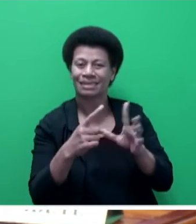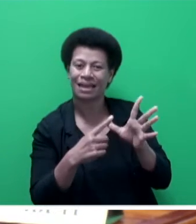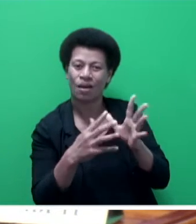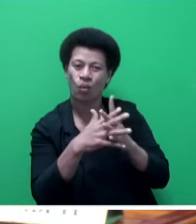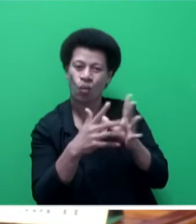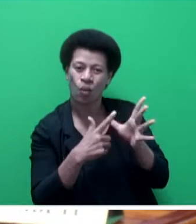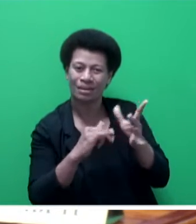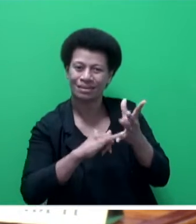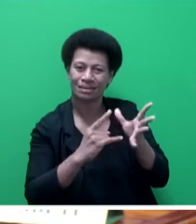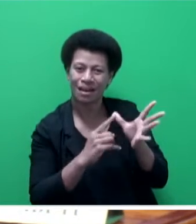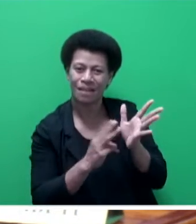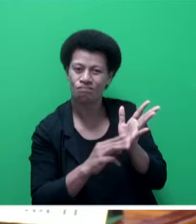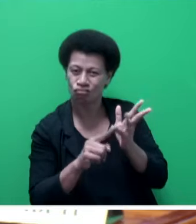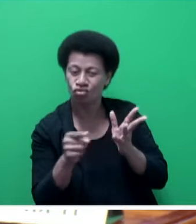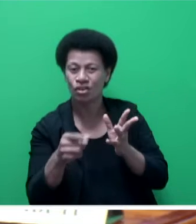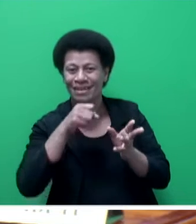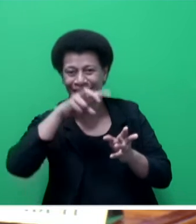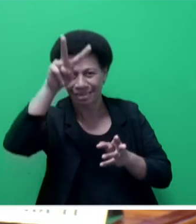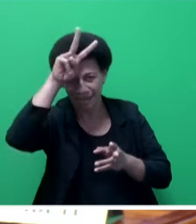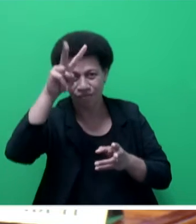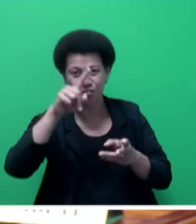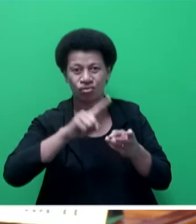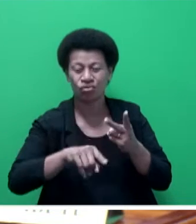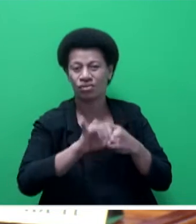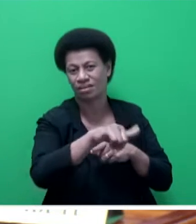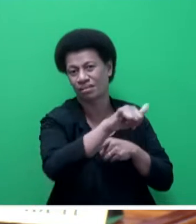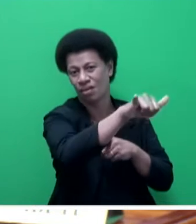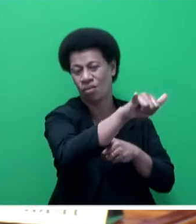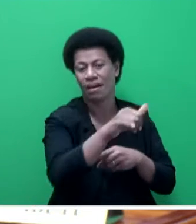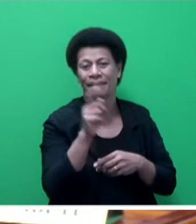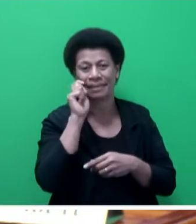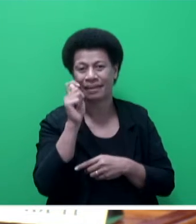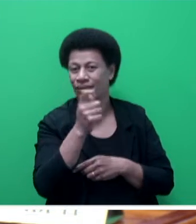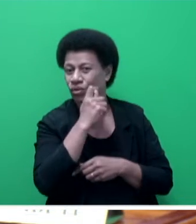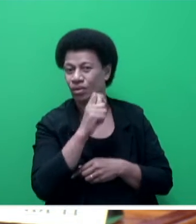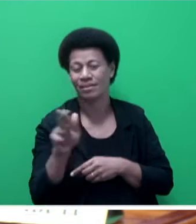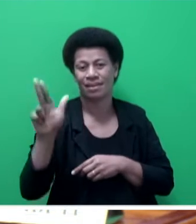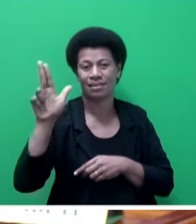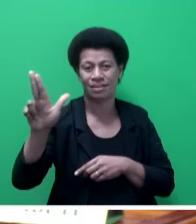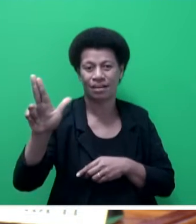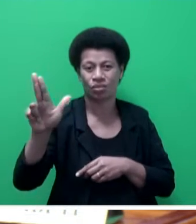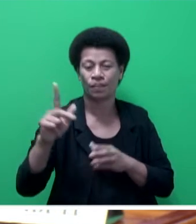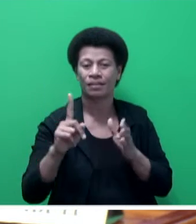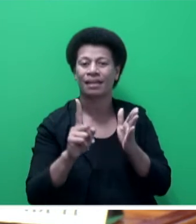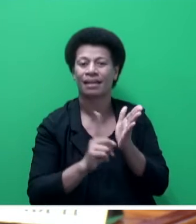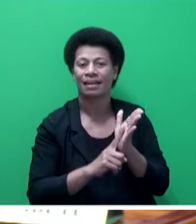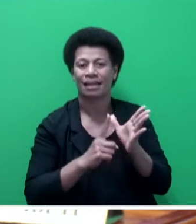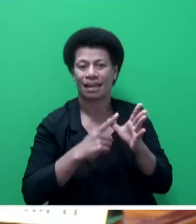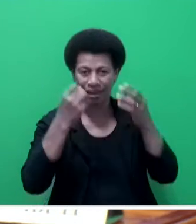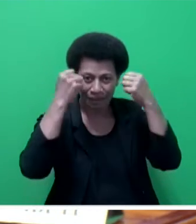village, Nambukilewira, Sawirara, Mua in Tebuni, Tumbo in Lakemba, and